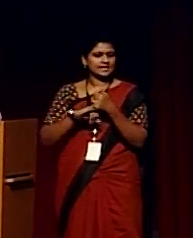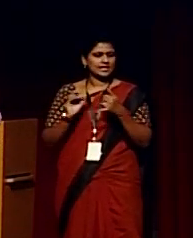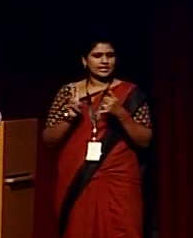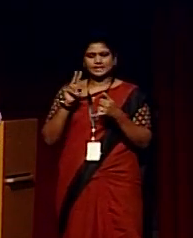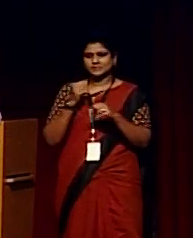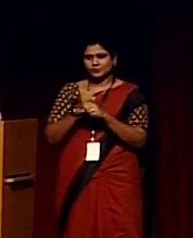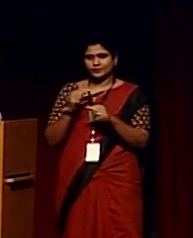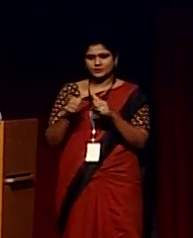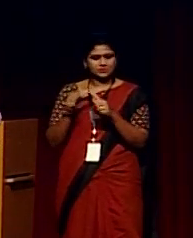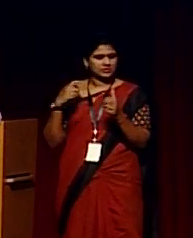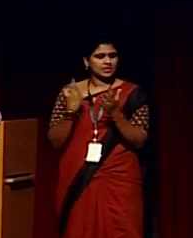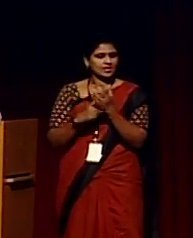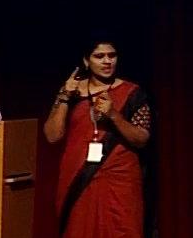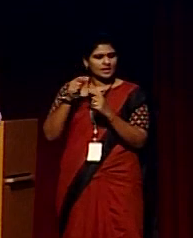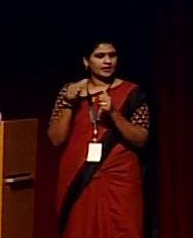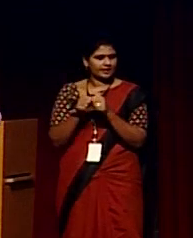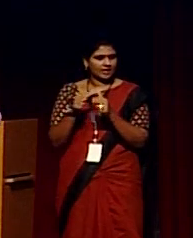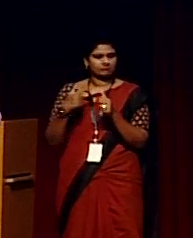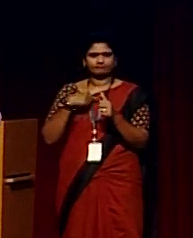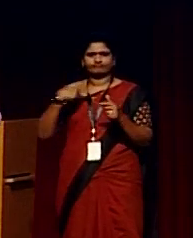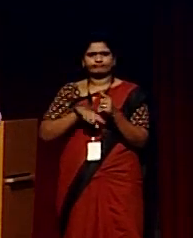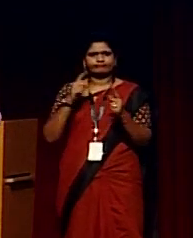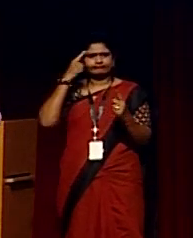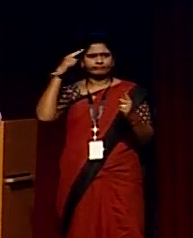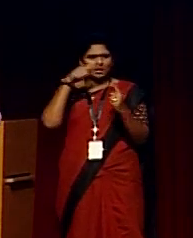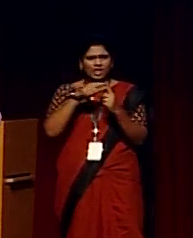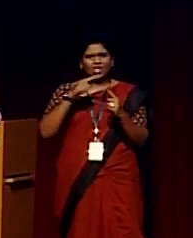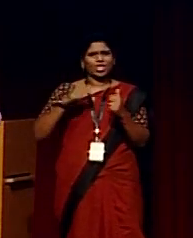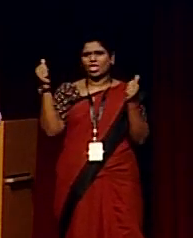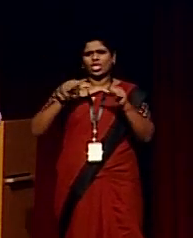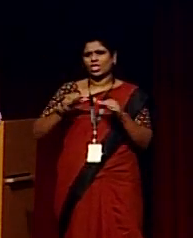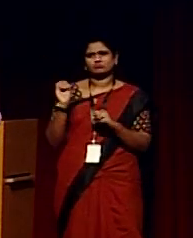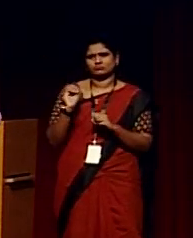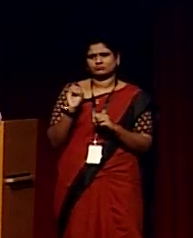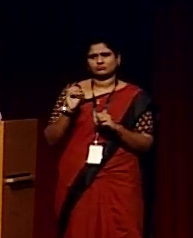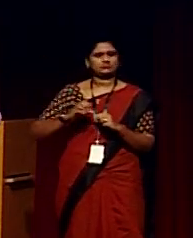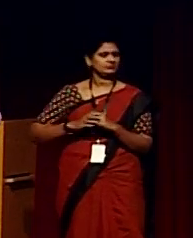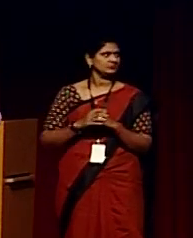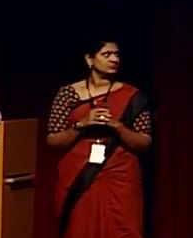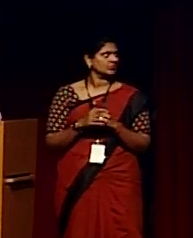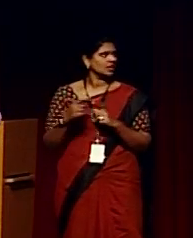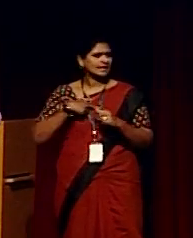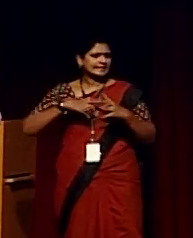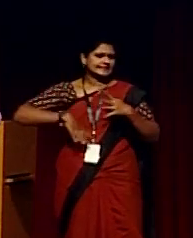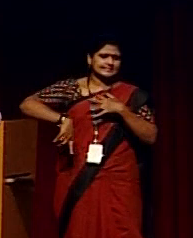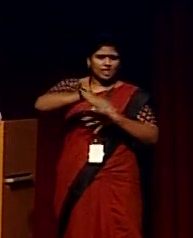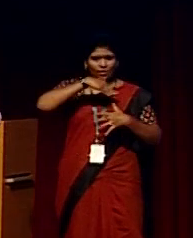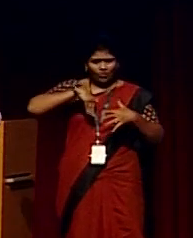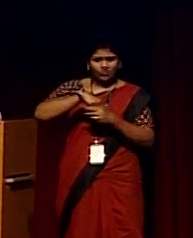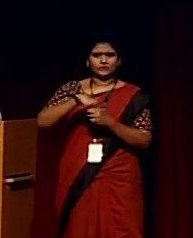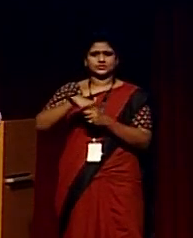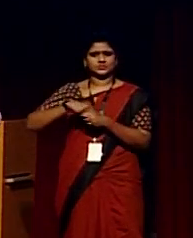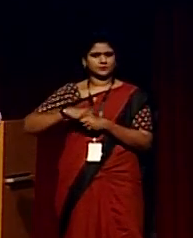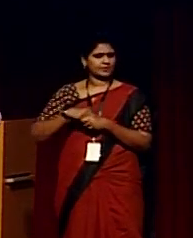to emphasize what my aim is not. That's always important. I do not want to impede the authors by telling them, oh, you